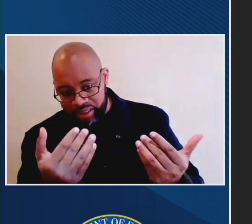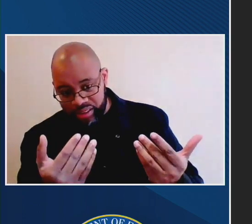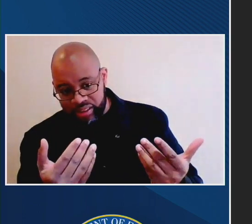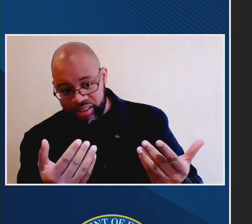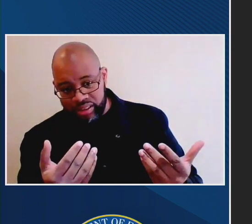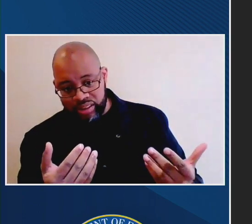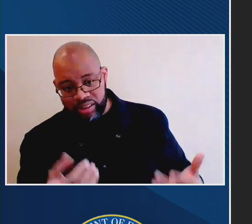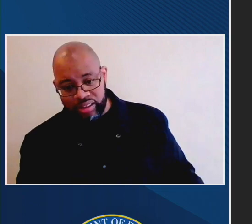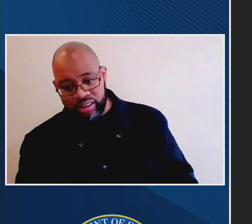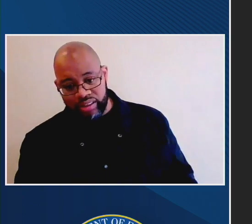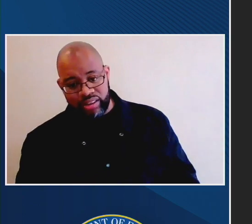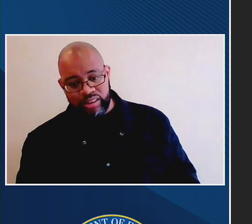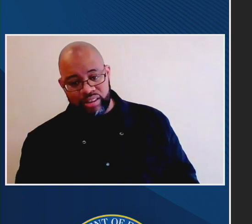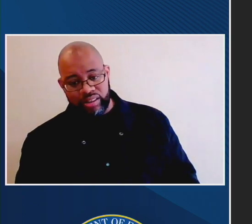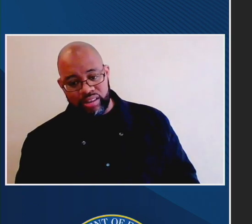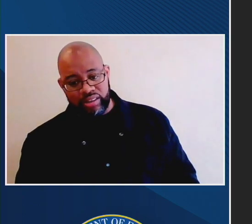more